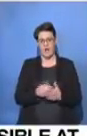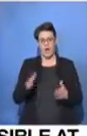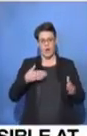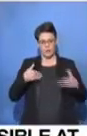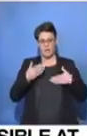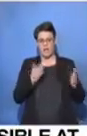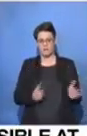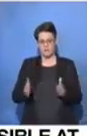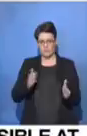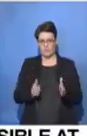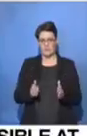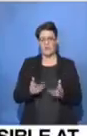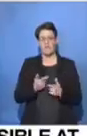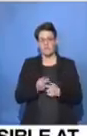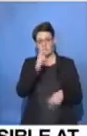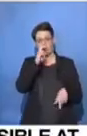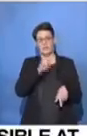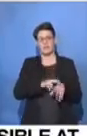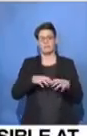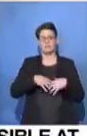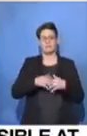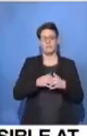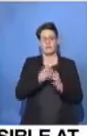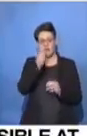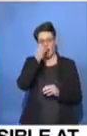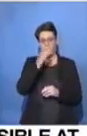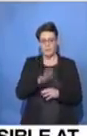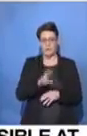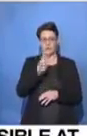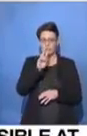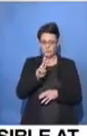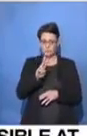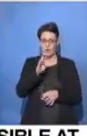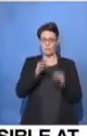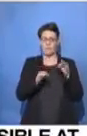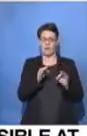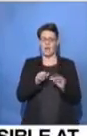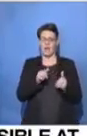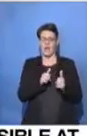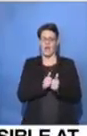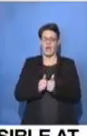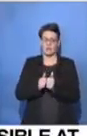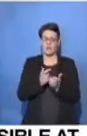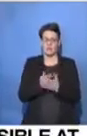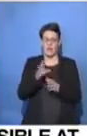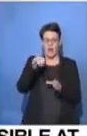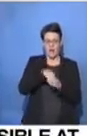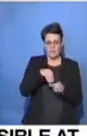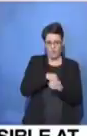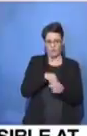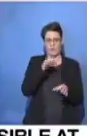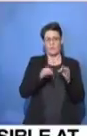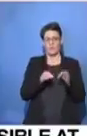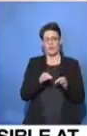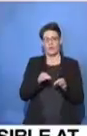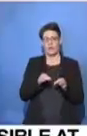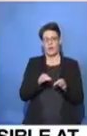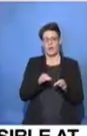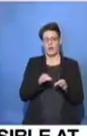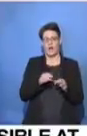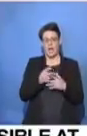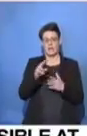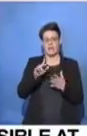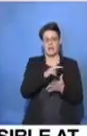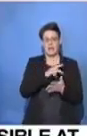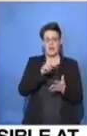Logistical arrangements related to the need to accommodate two-party agents for participating political parties at a